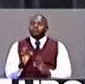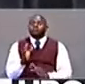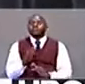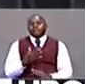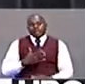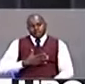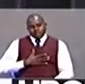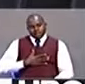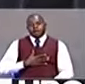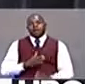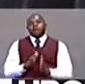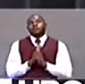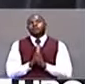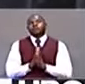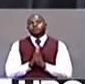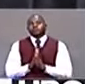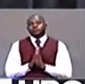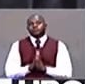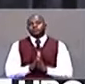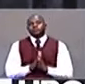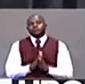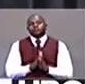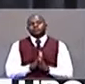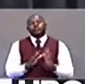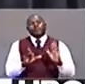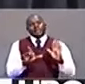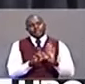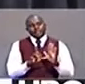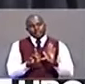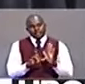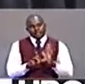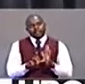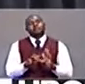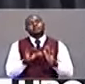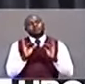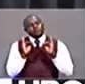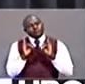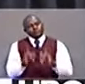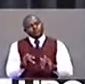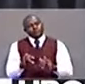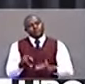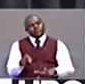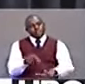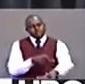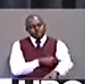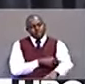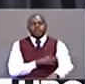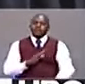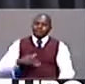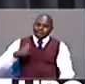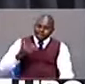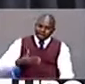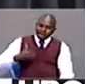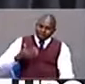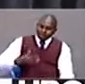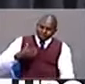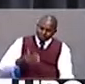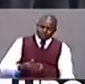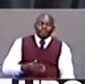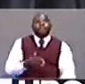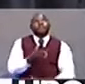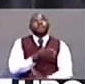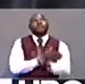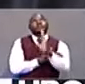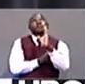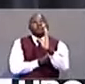I pray that may his legacy remain longer and forever, and may the